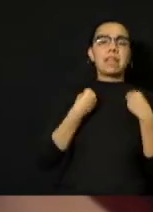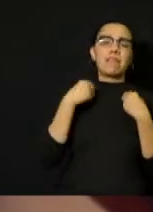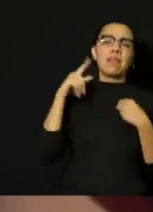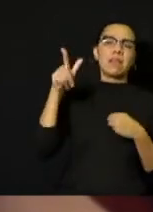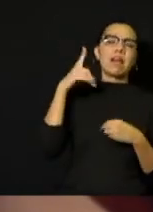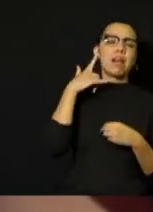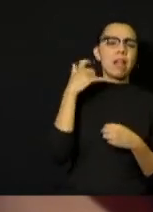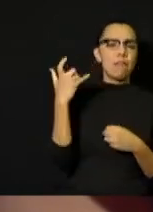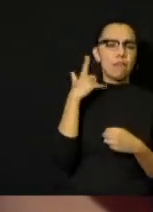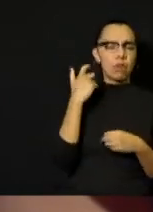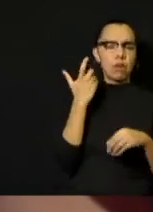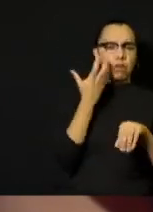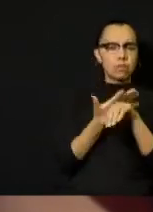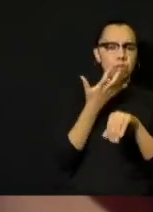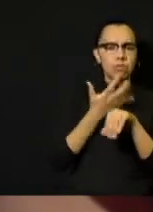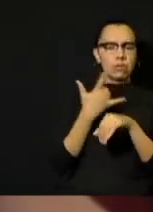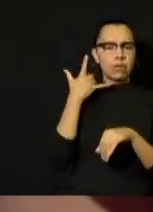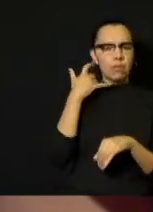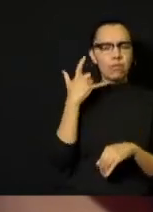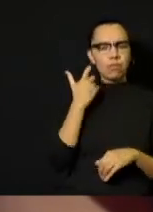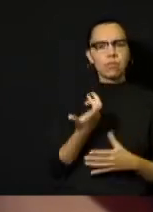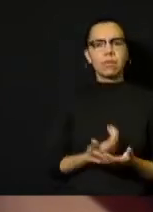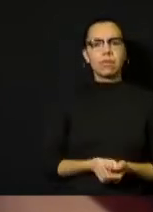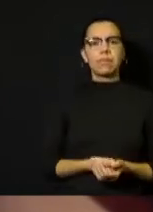in California.